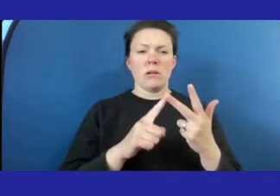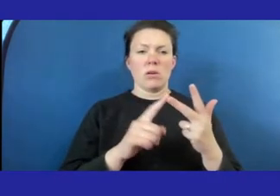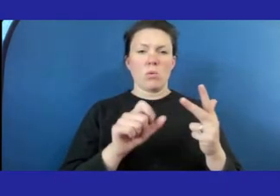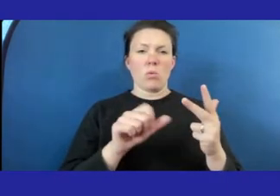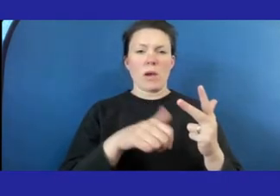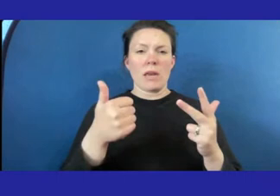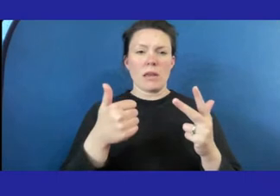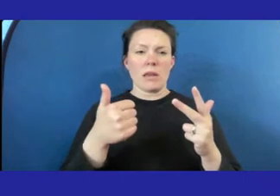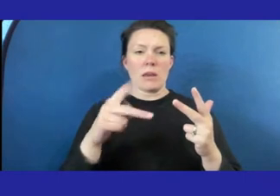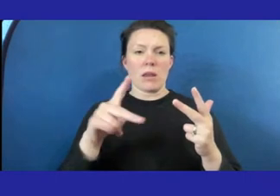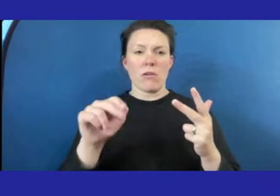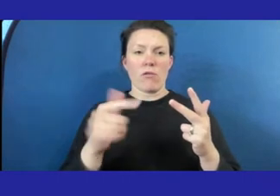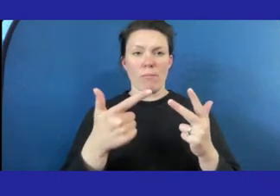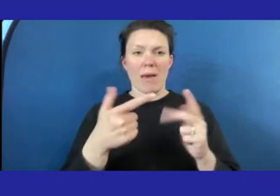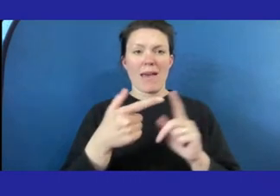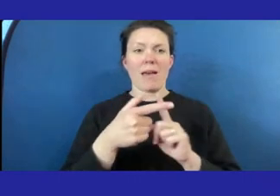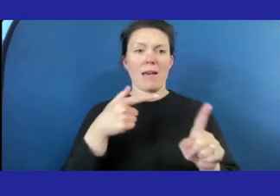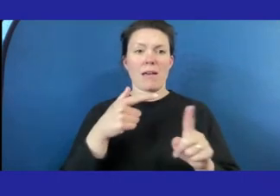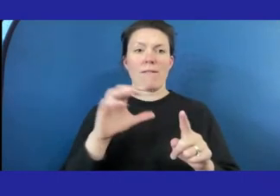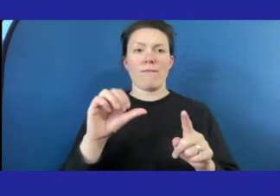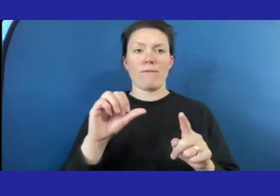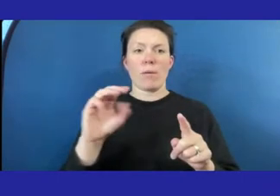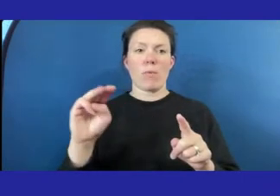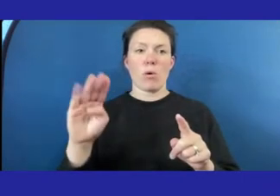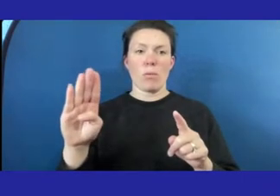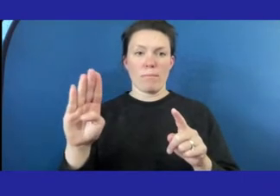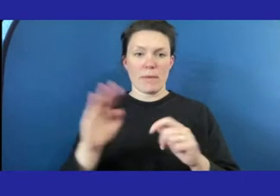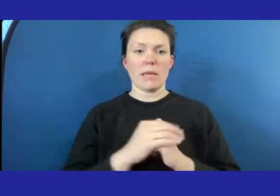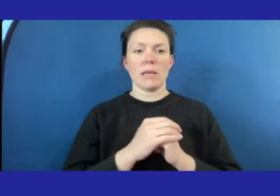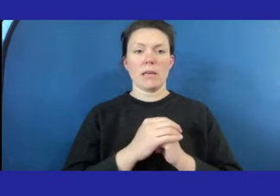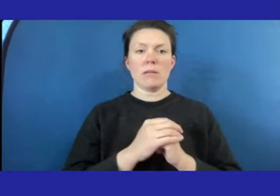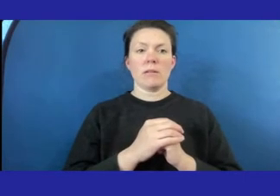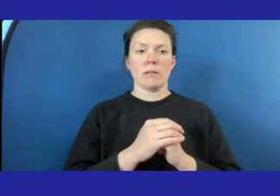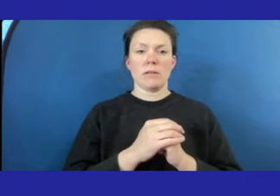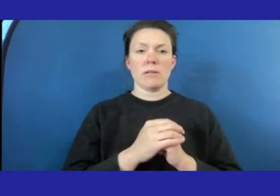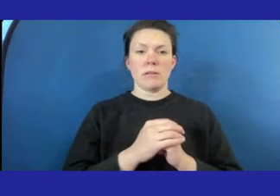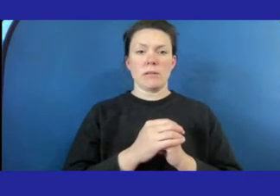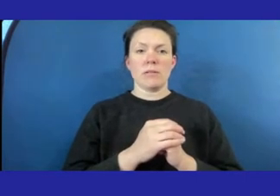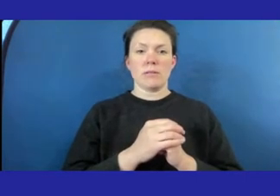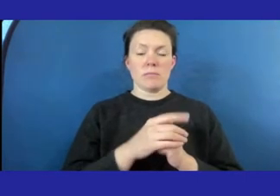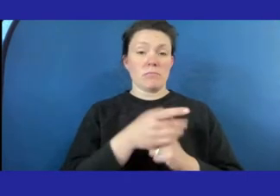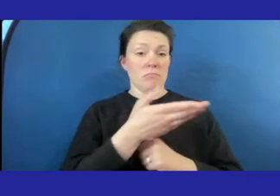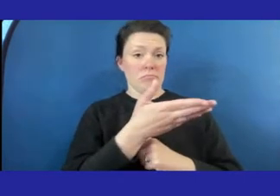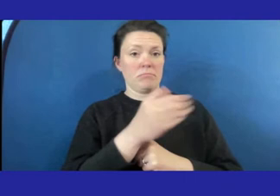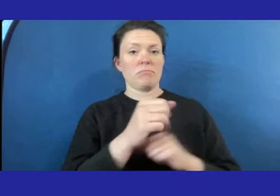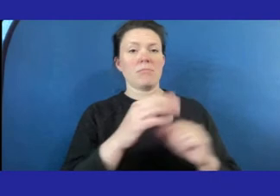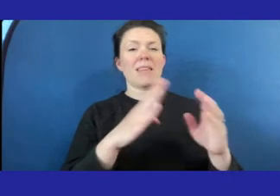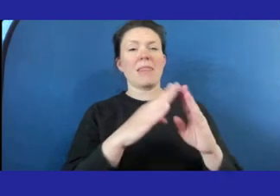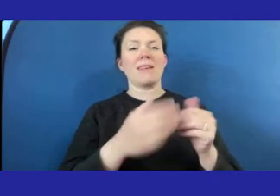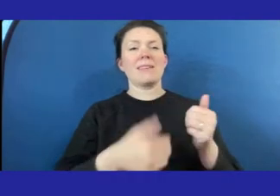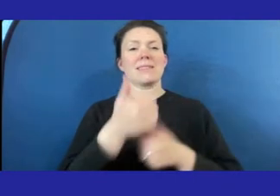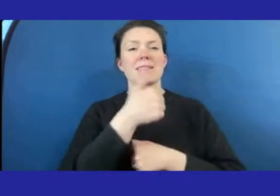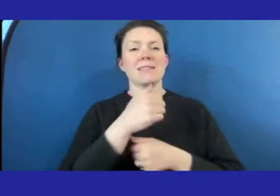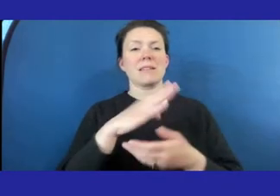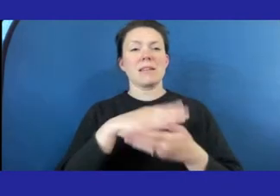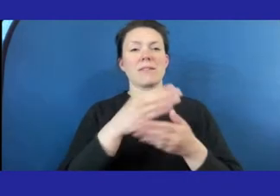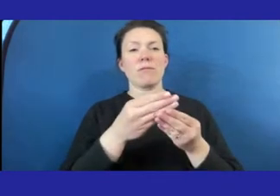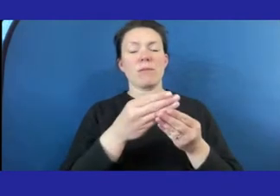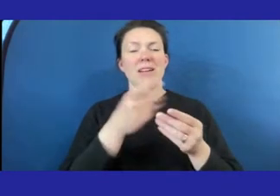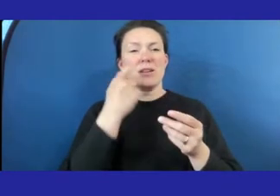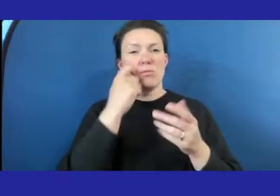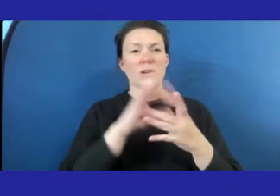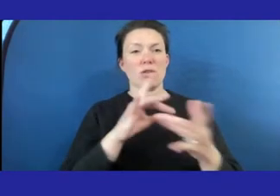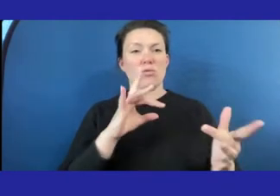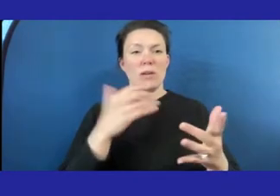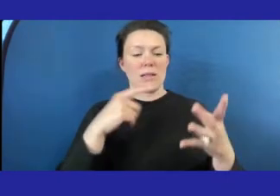issued by OMB. Maybe James, you want to go through that? I'm sure I can quickly cover on it. So as in the city's executive budget, which was released in